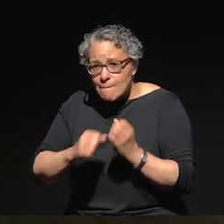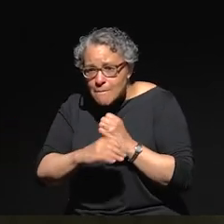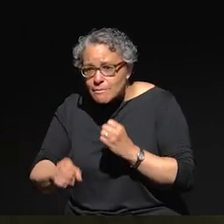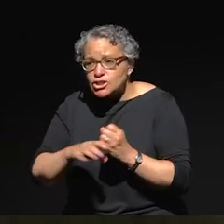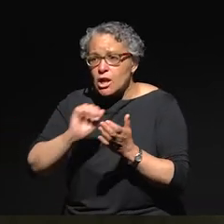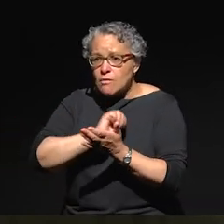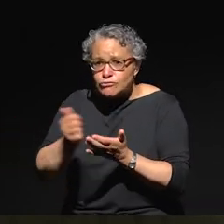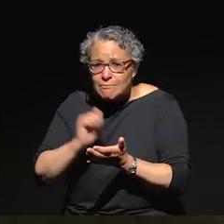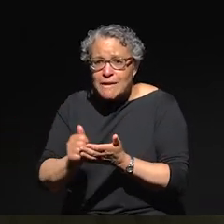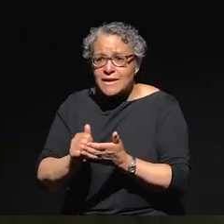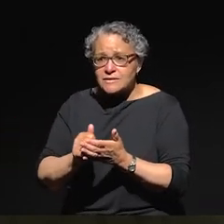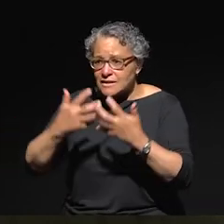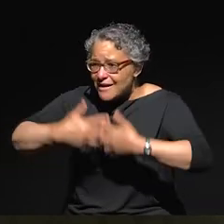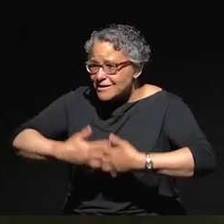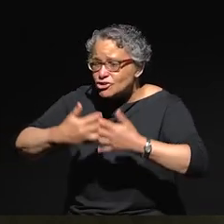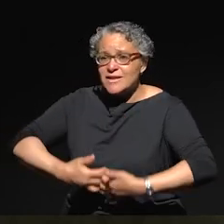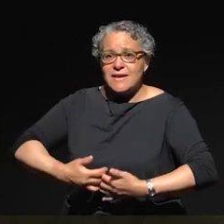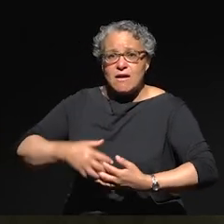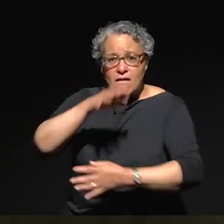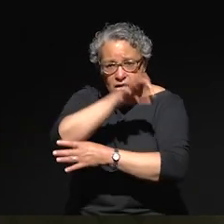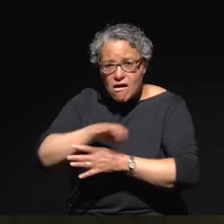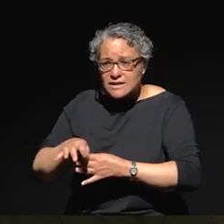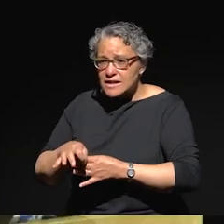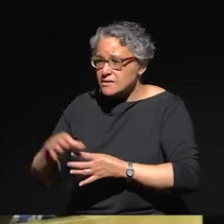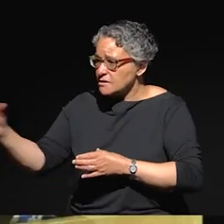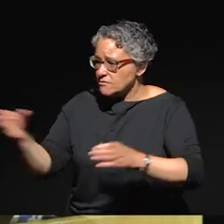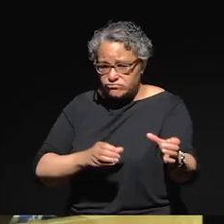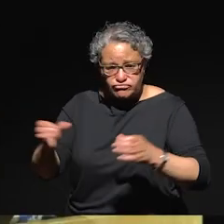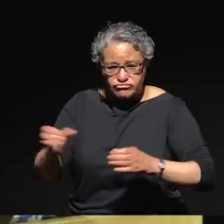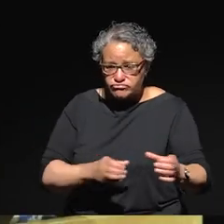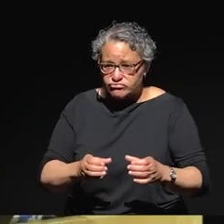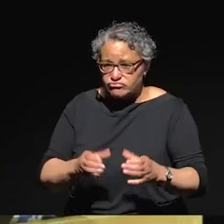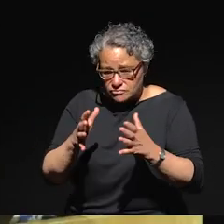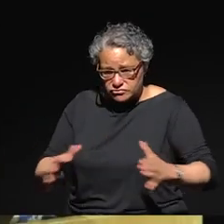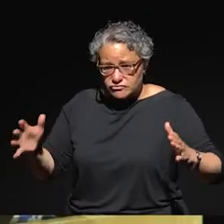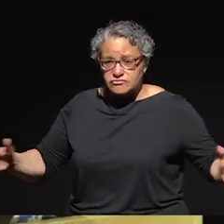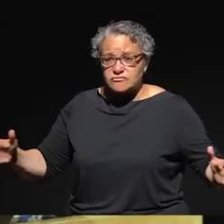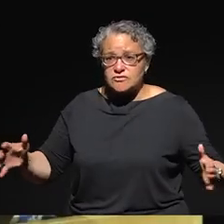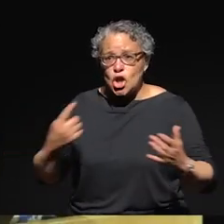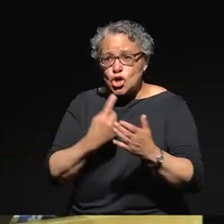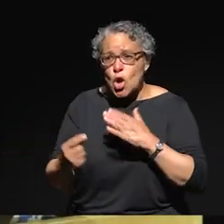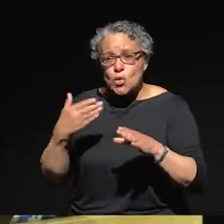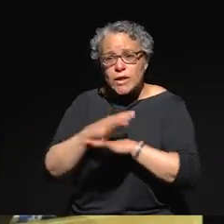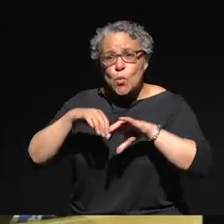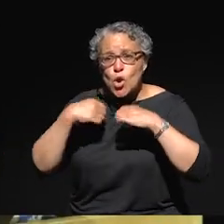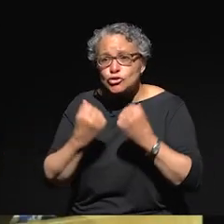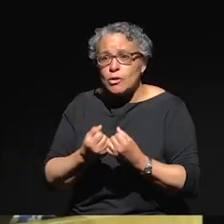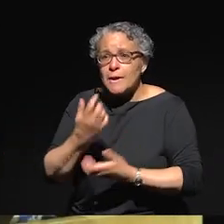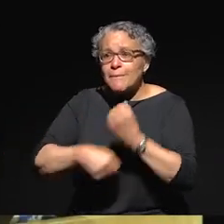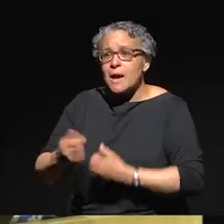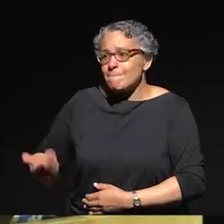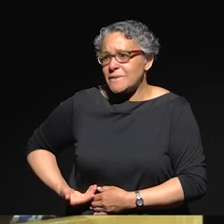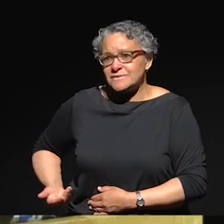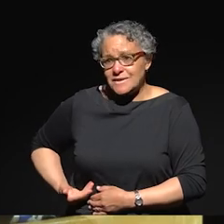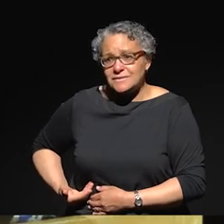architects, engineers, all kinds of people. It becomes more than a workshop. It becomes an enterprise. He's an